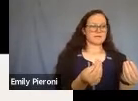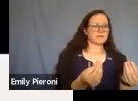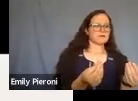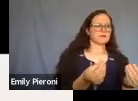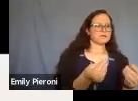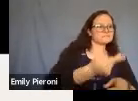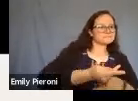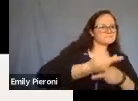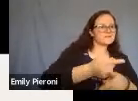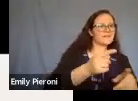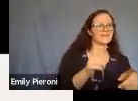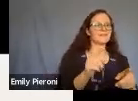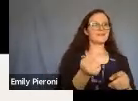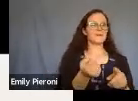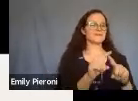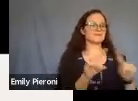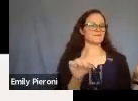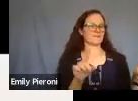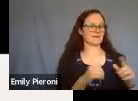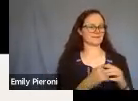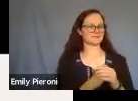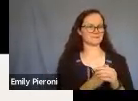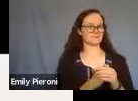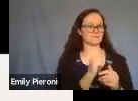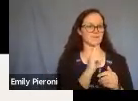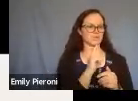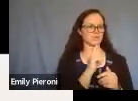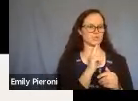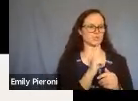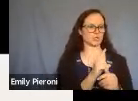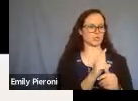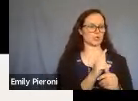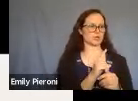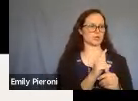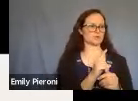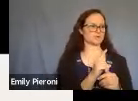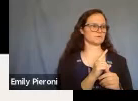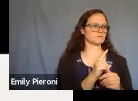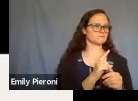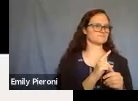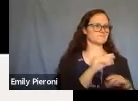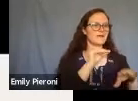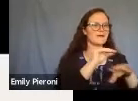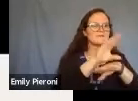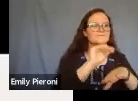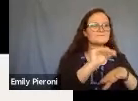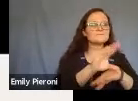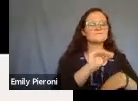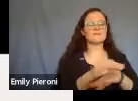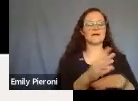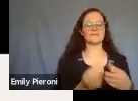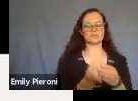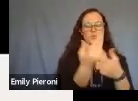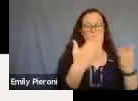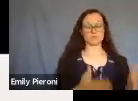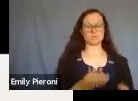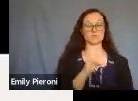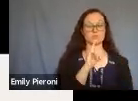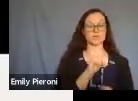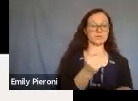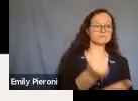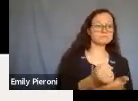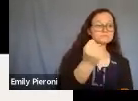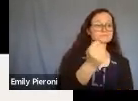differently, to help advise those growers that are in certified organics. And our